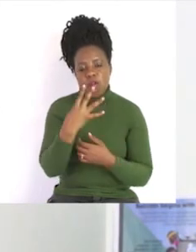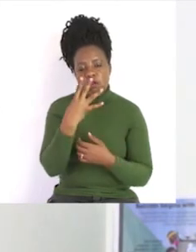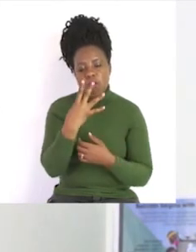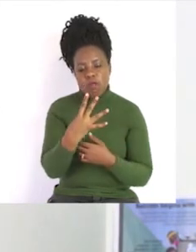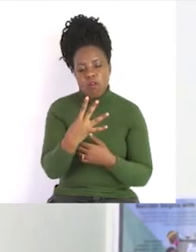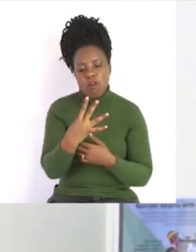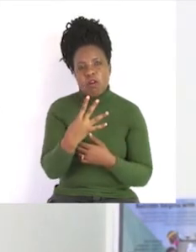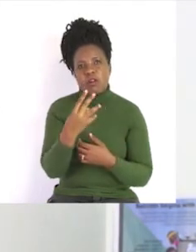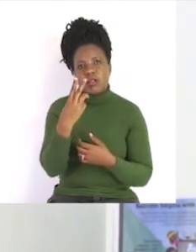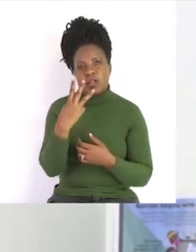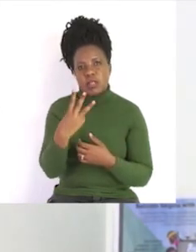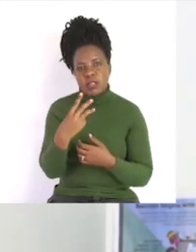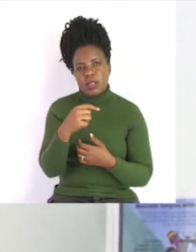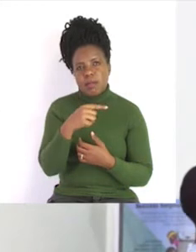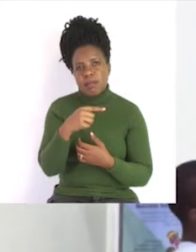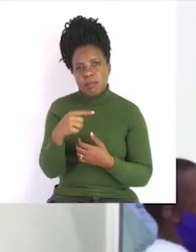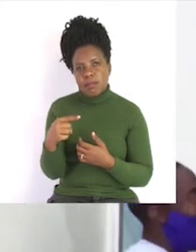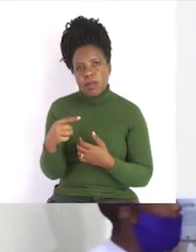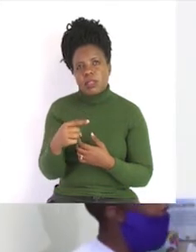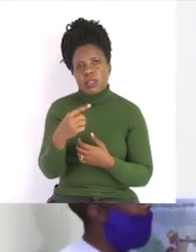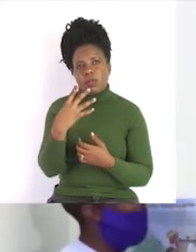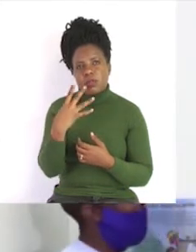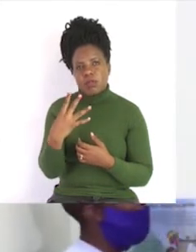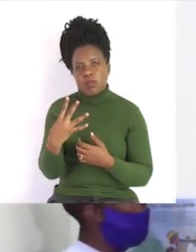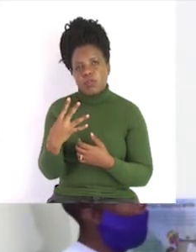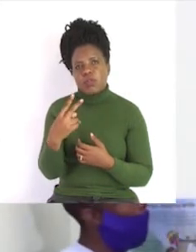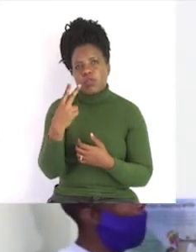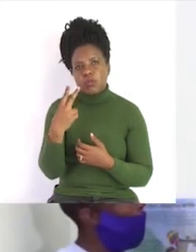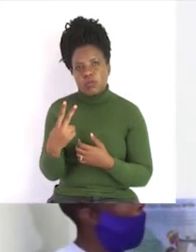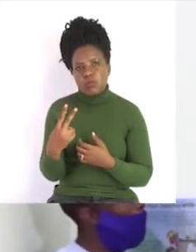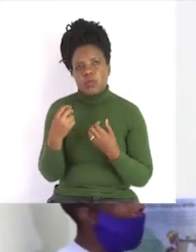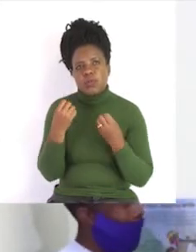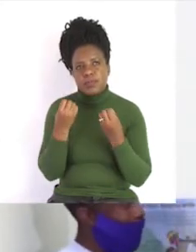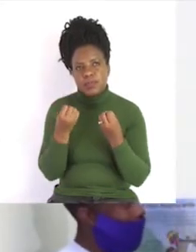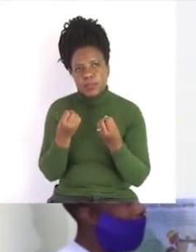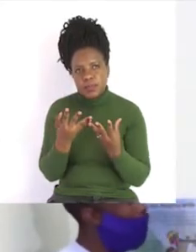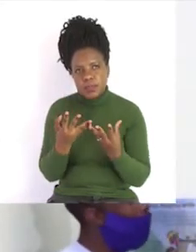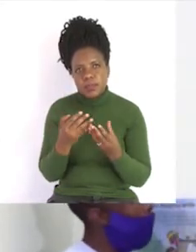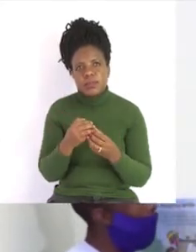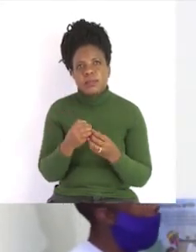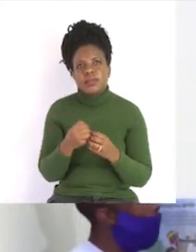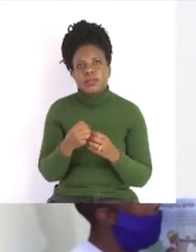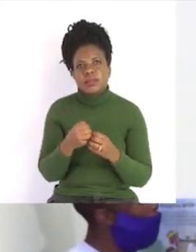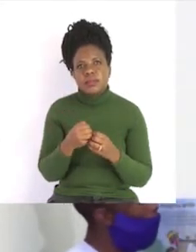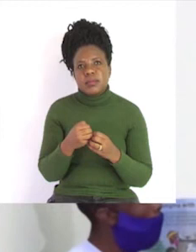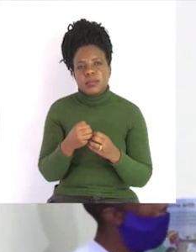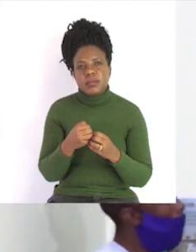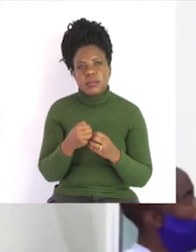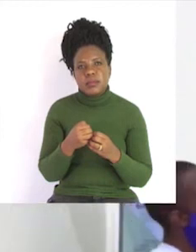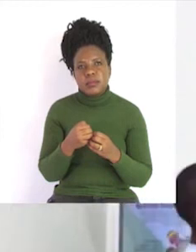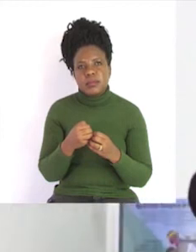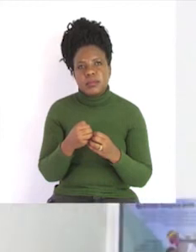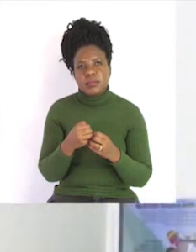subtract these two numbers. Now I have 43 minus